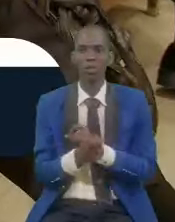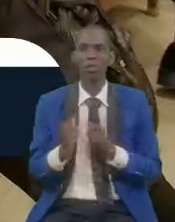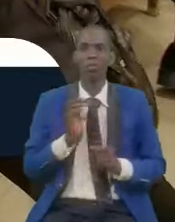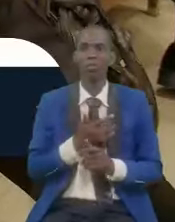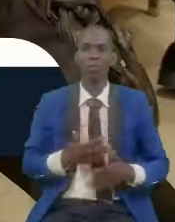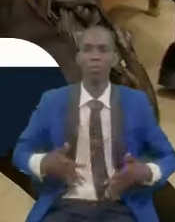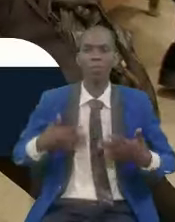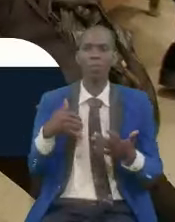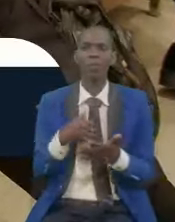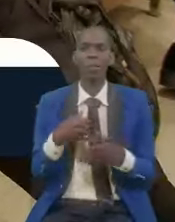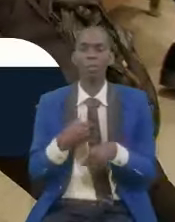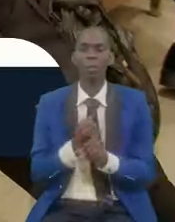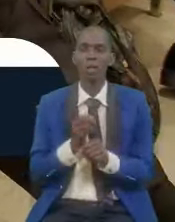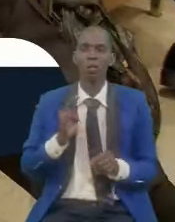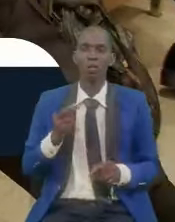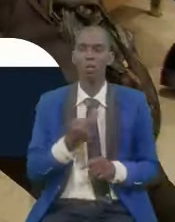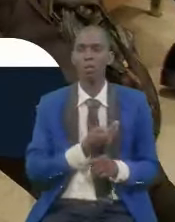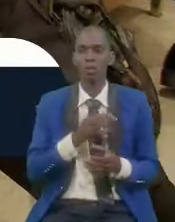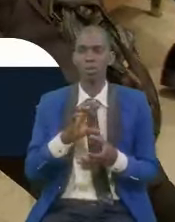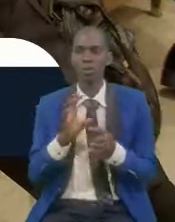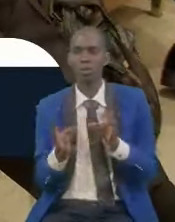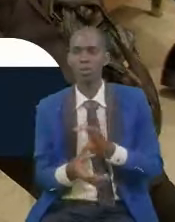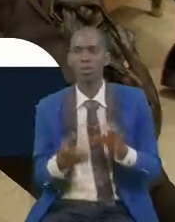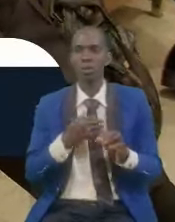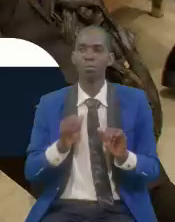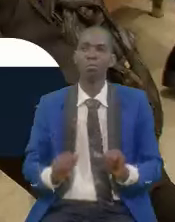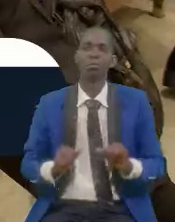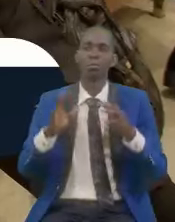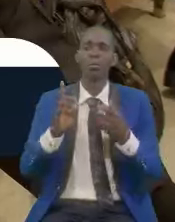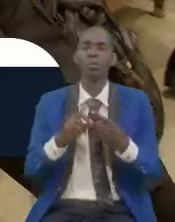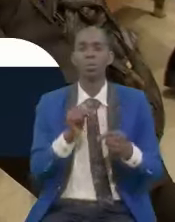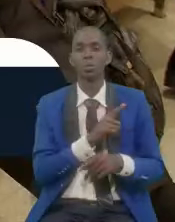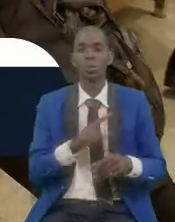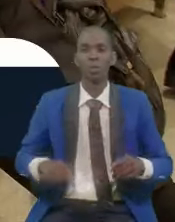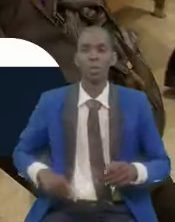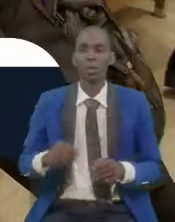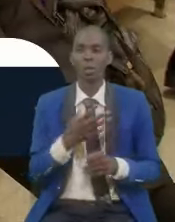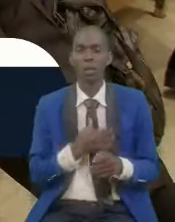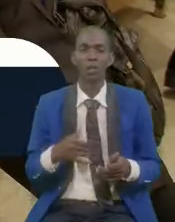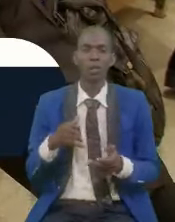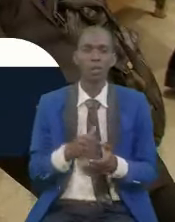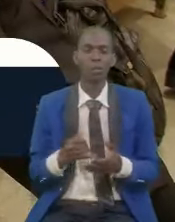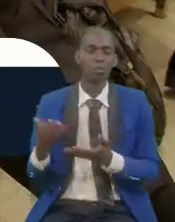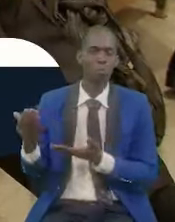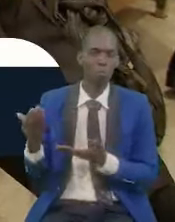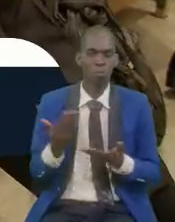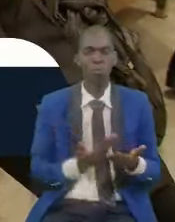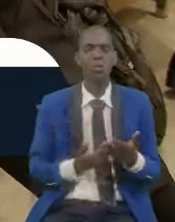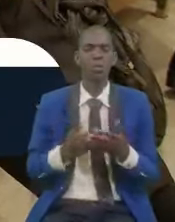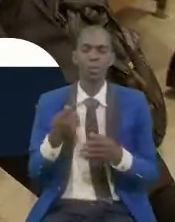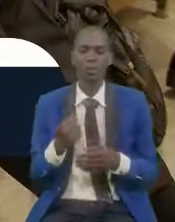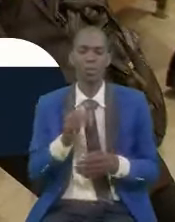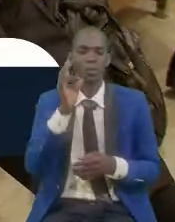It makes us converted and committed to the Lord, and it brings forth the fruit,